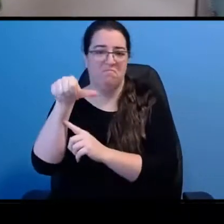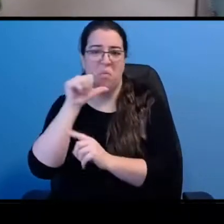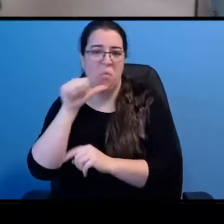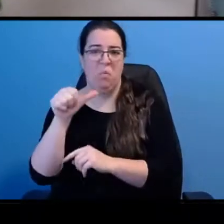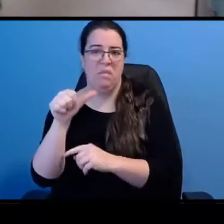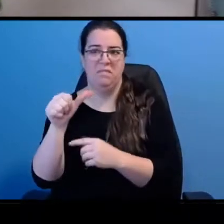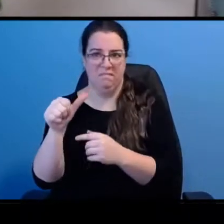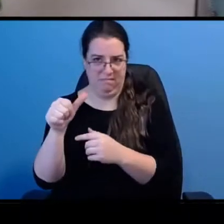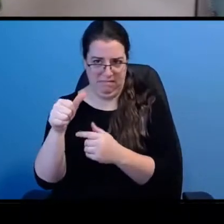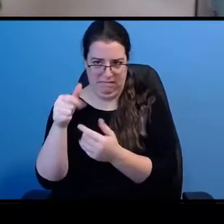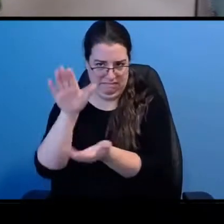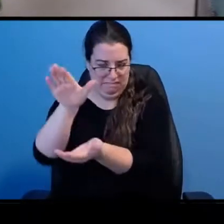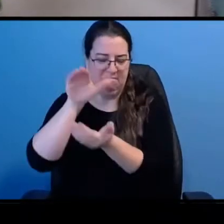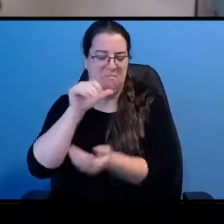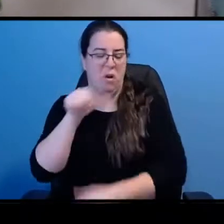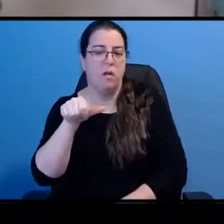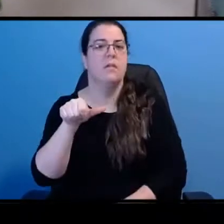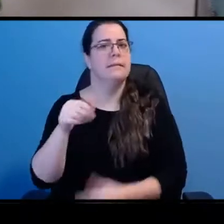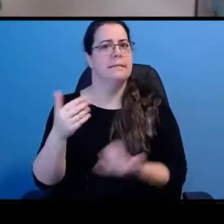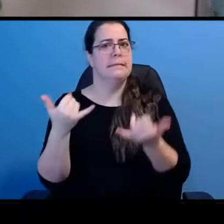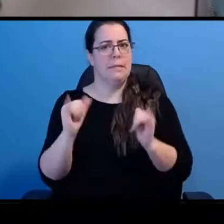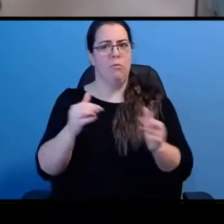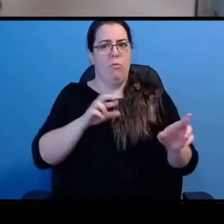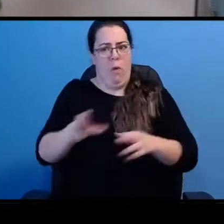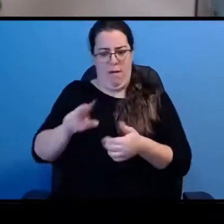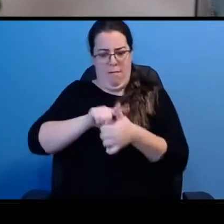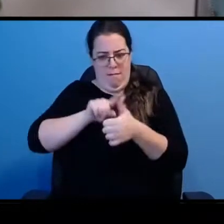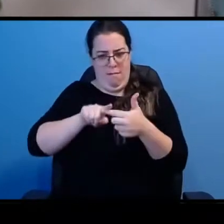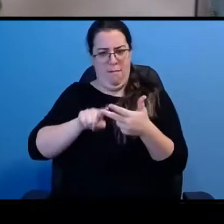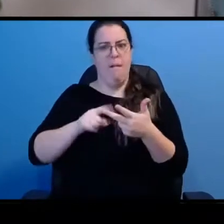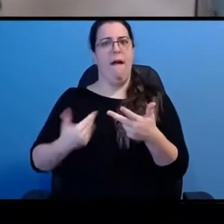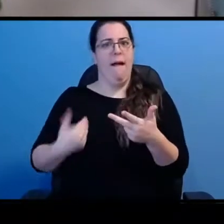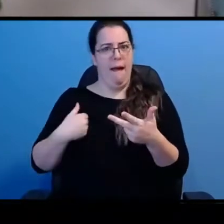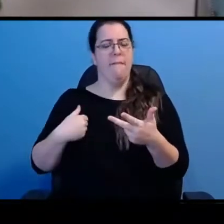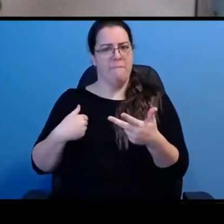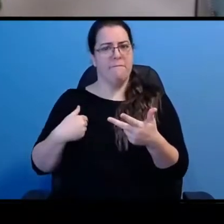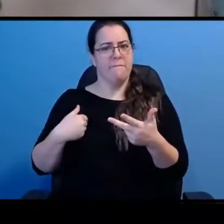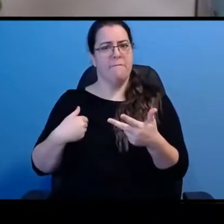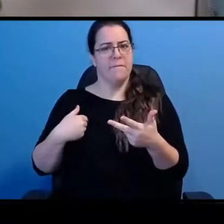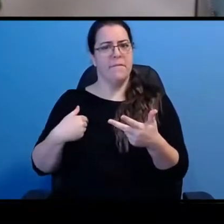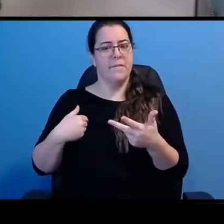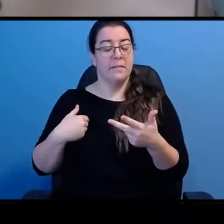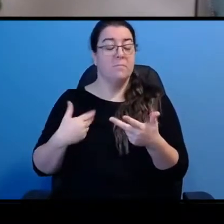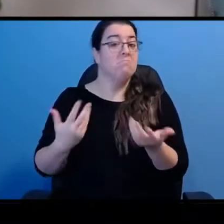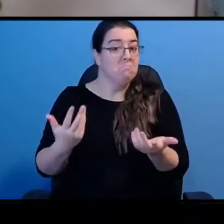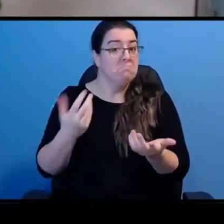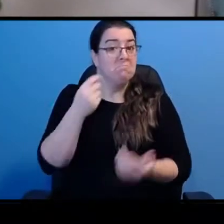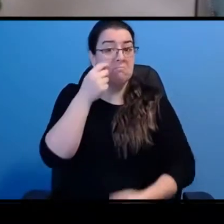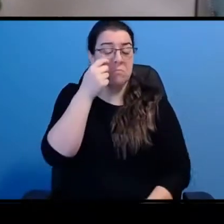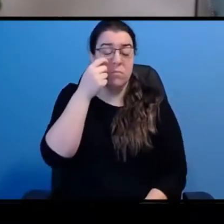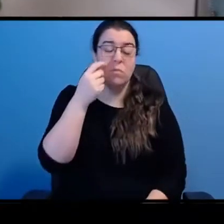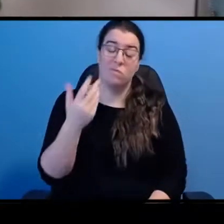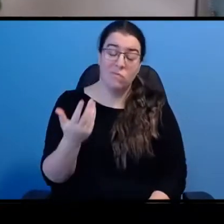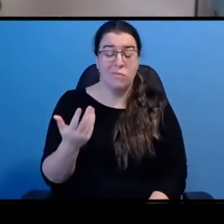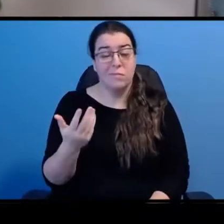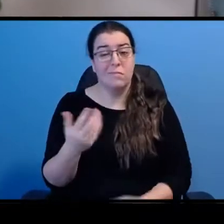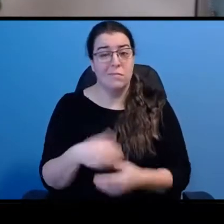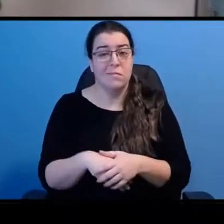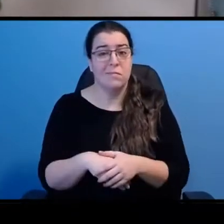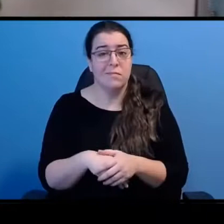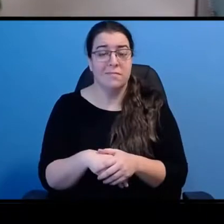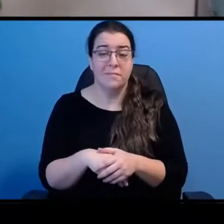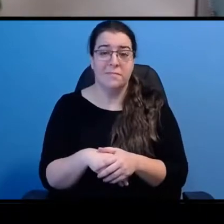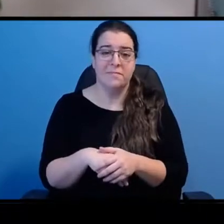get the support materials and get the support from your community as well. So in some regards, it's not always